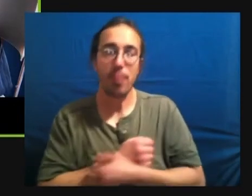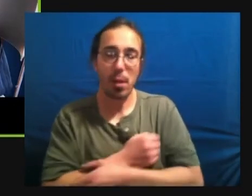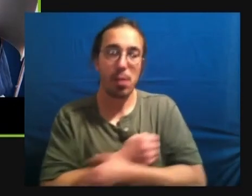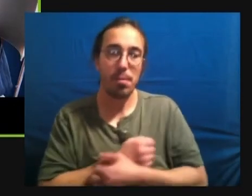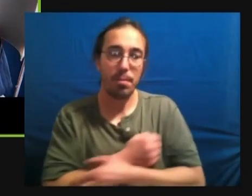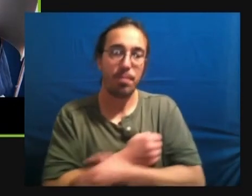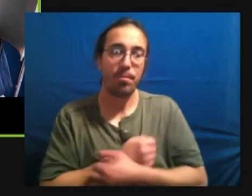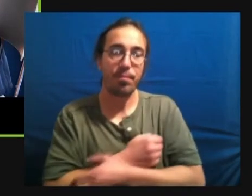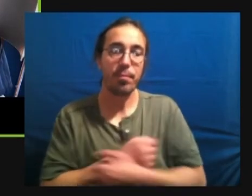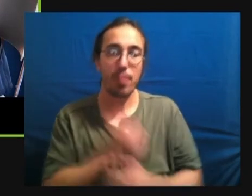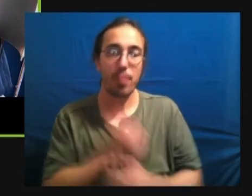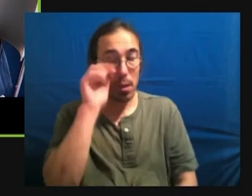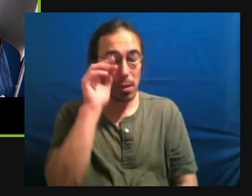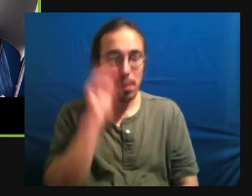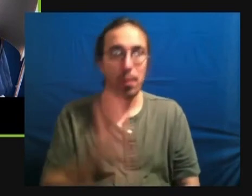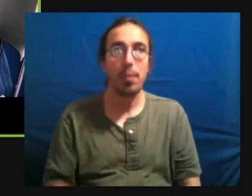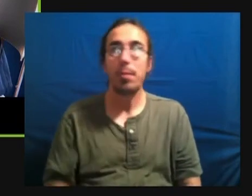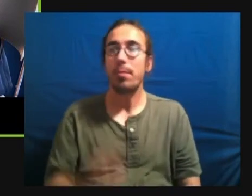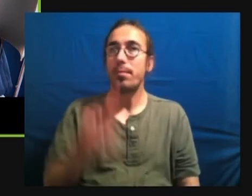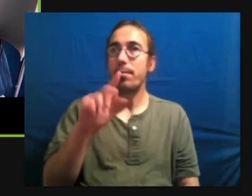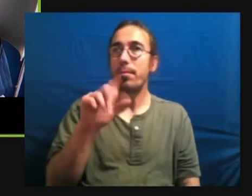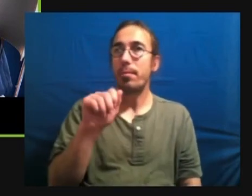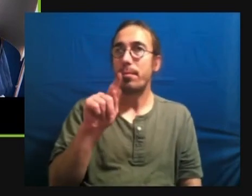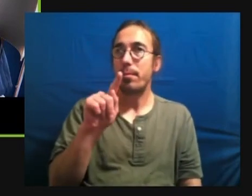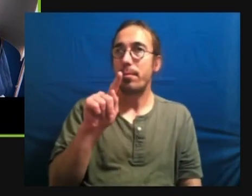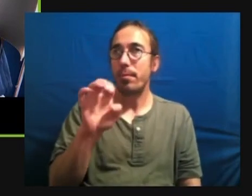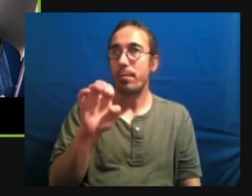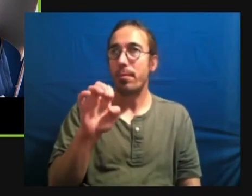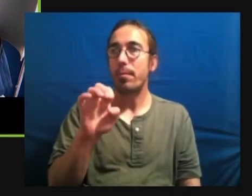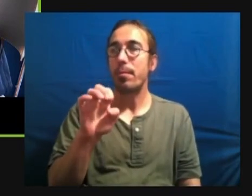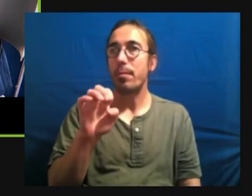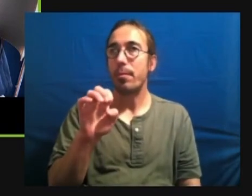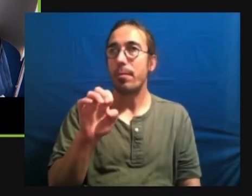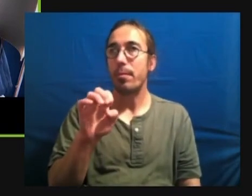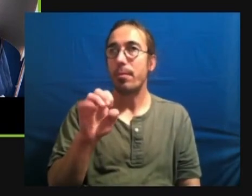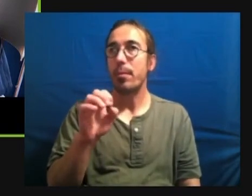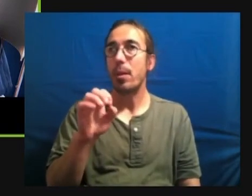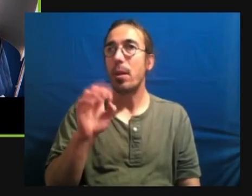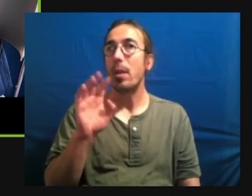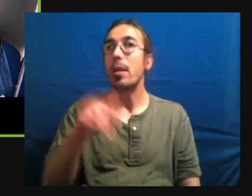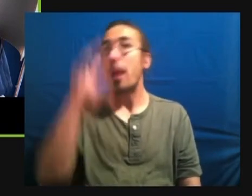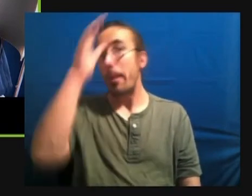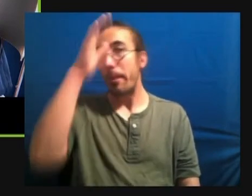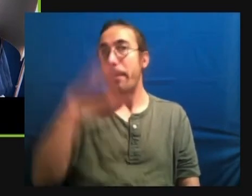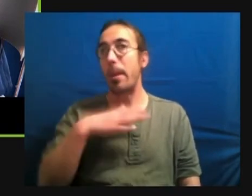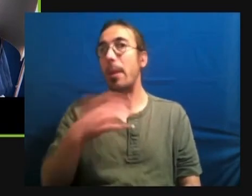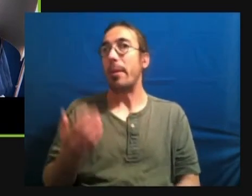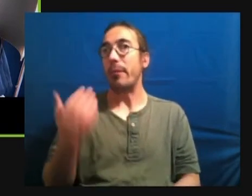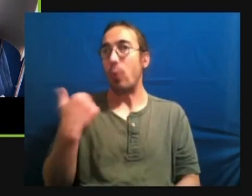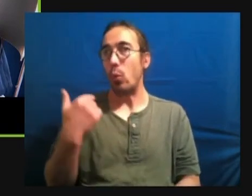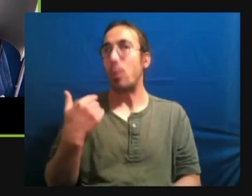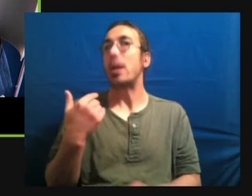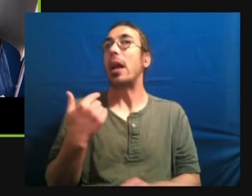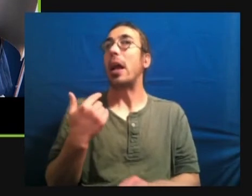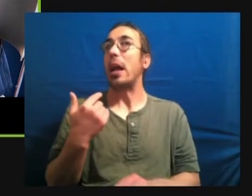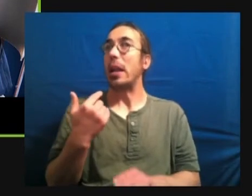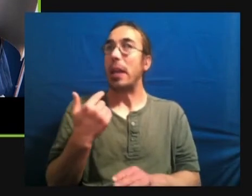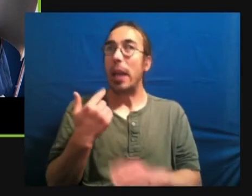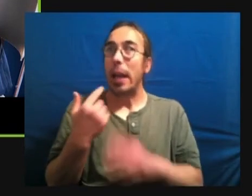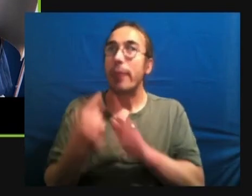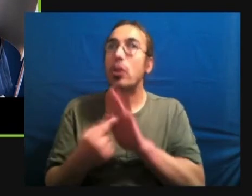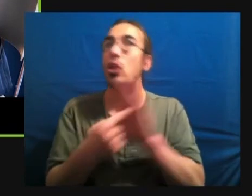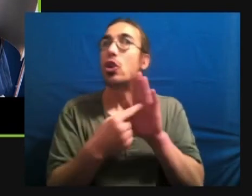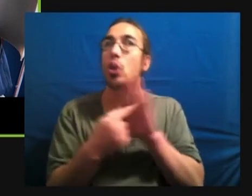Kate? So, for example, a newly appointed mayor notes that previous attempts at reducing poverty in the city have failed. She engages in